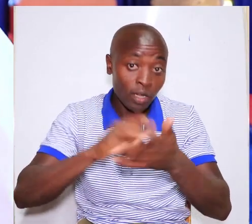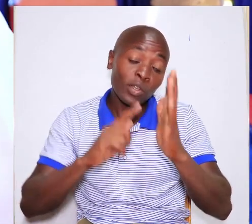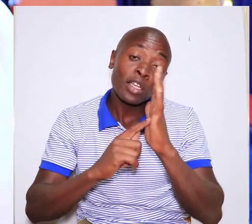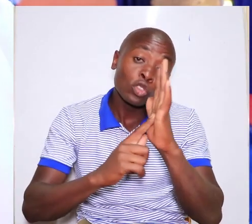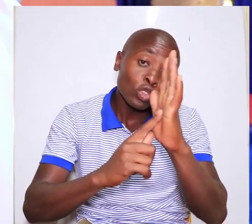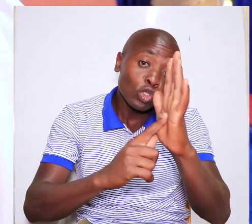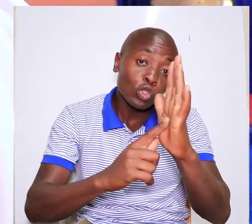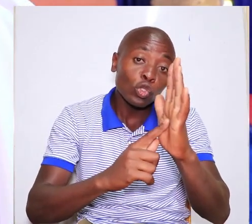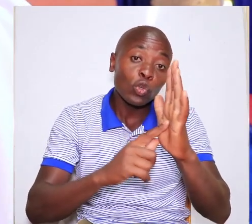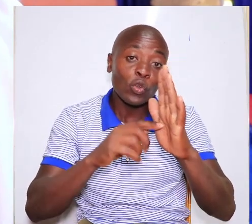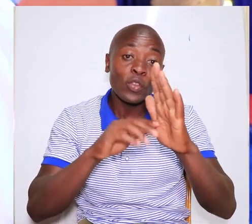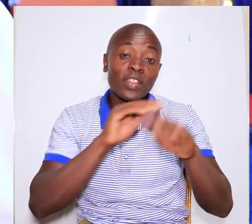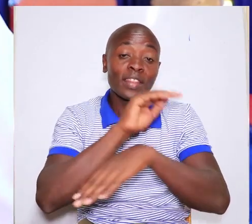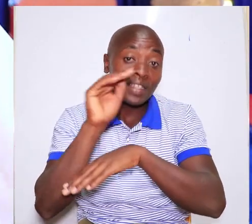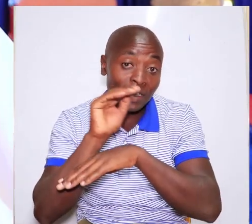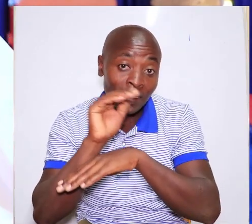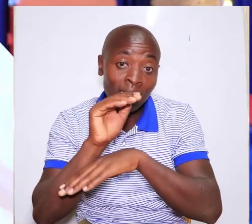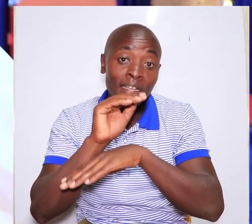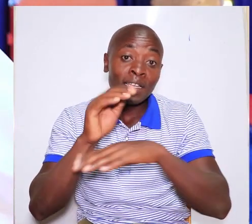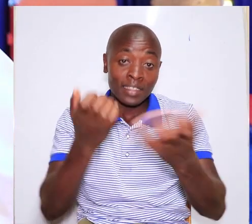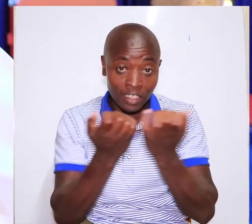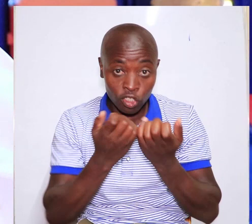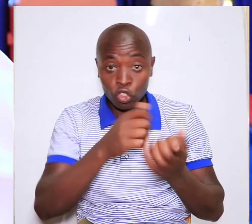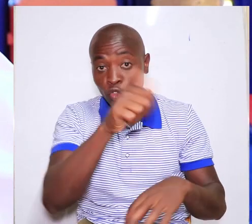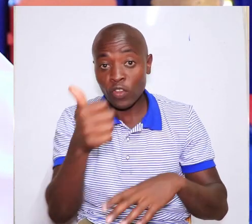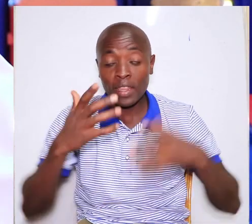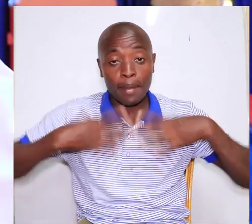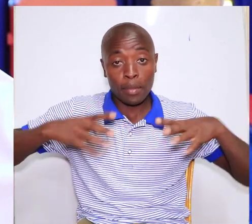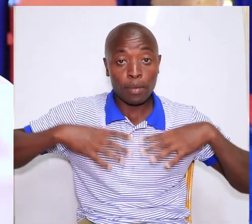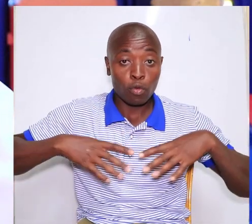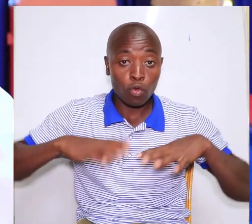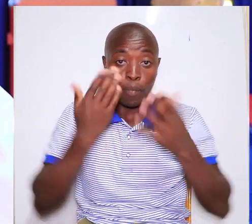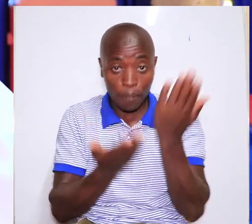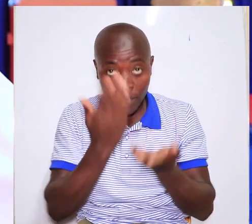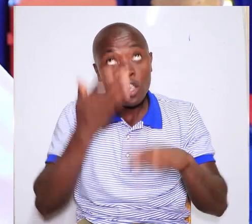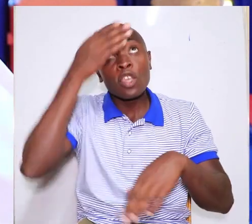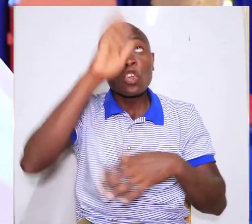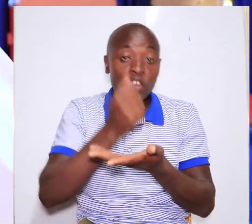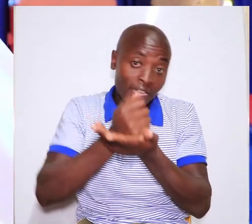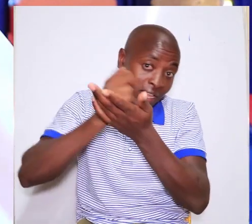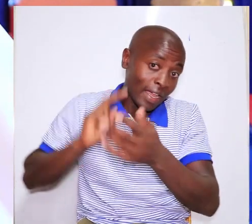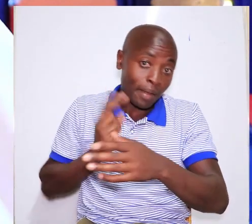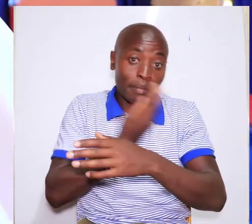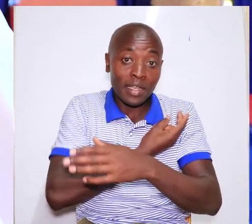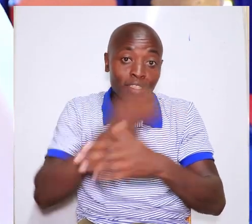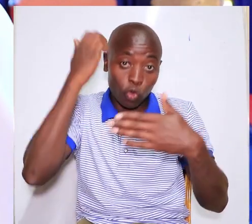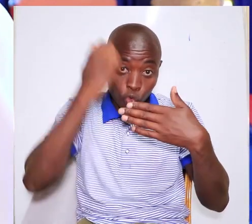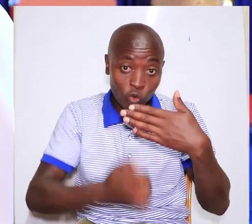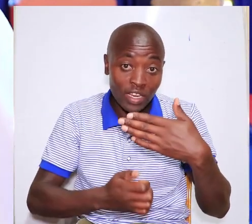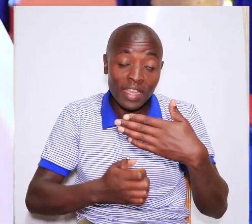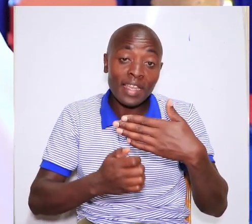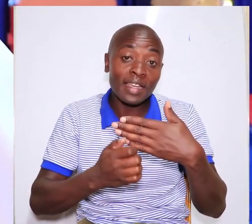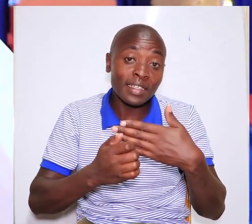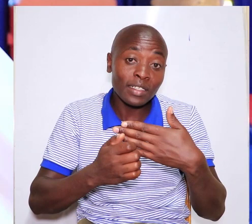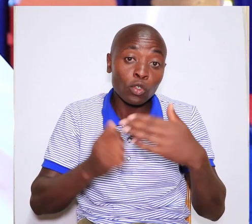represent the requests and the issues affecting our people. May the Lord help us. And I would end in